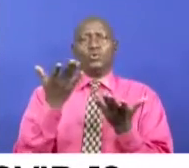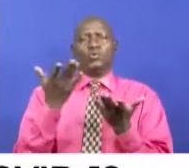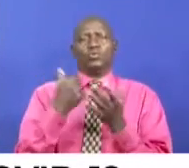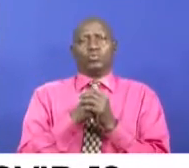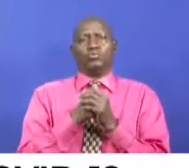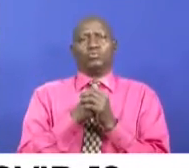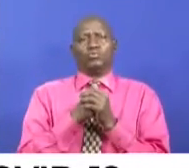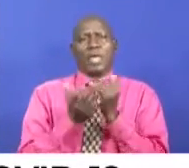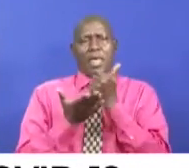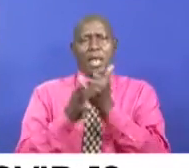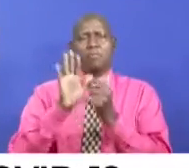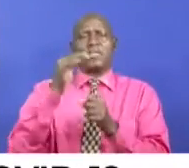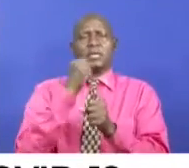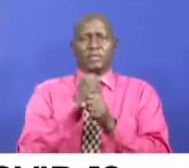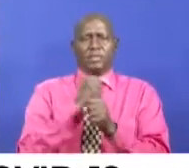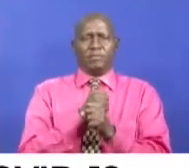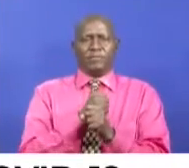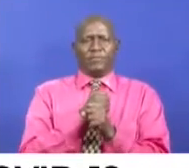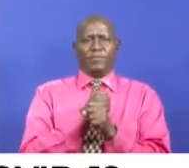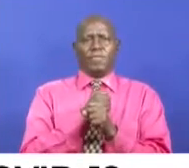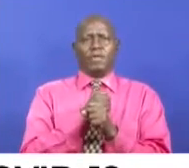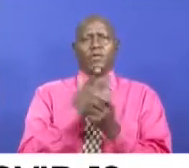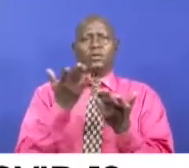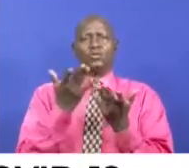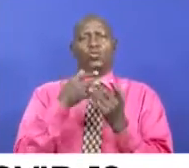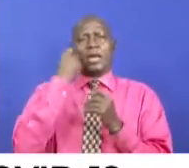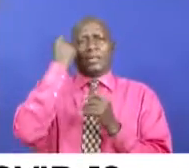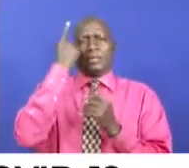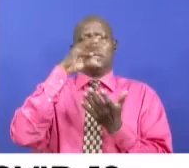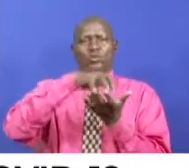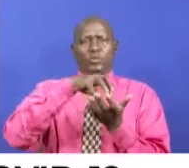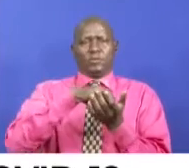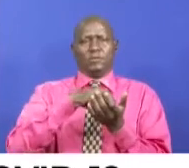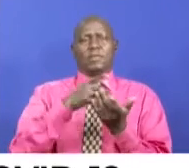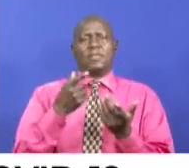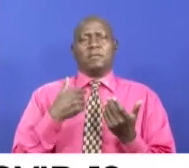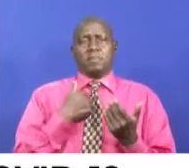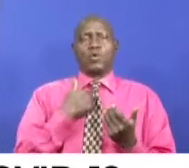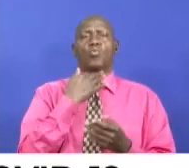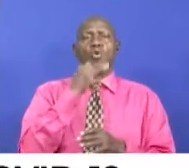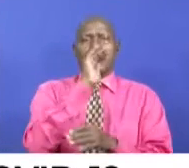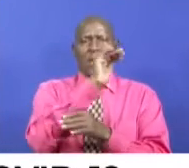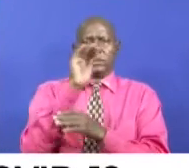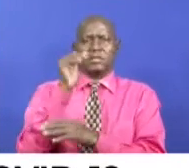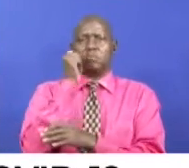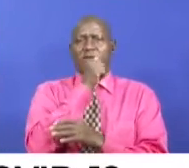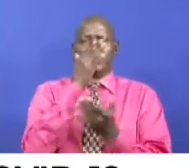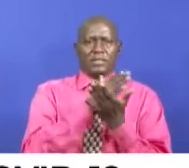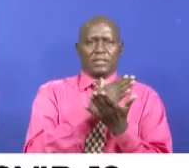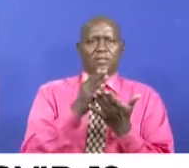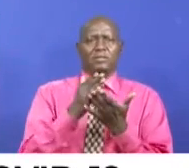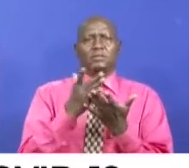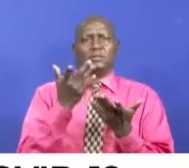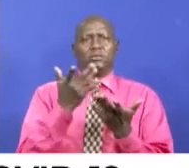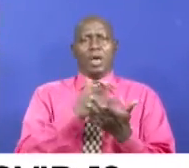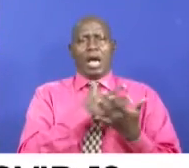and pleaded to the financial services sector to equally be understanding. I wish to appeal to the private sector to be